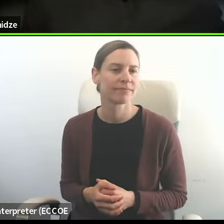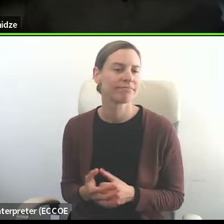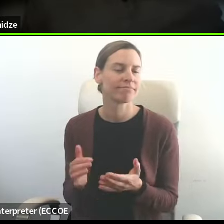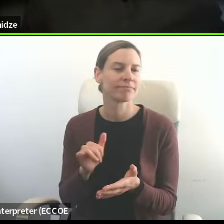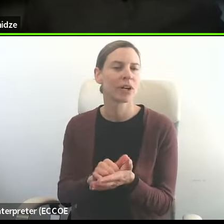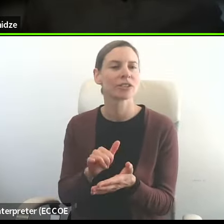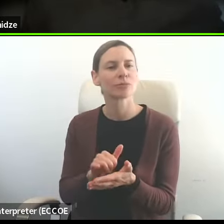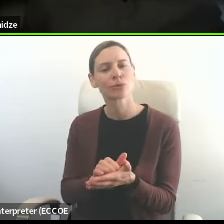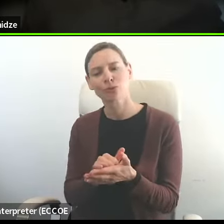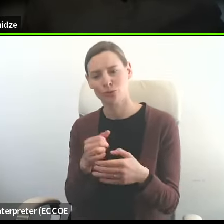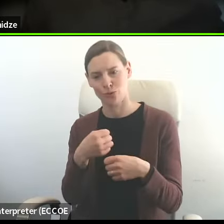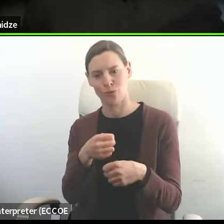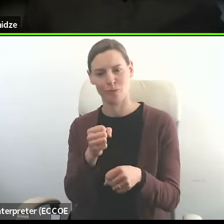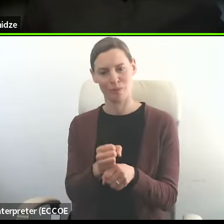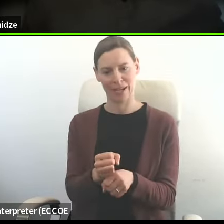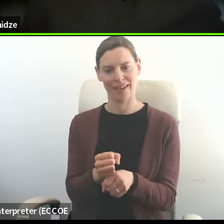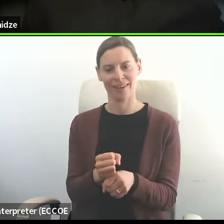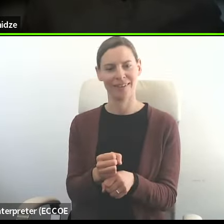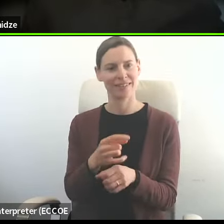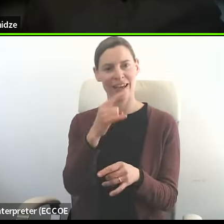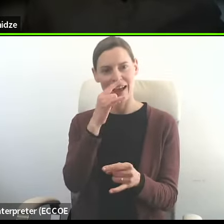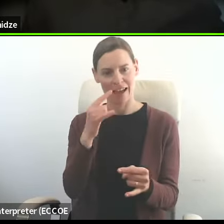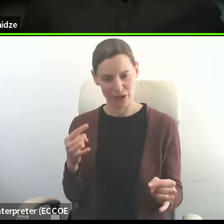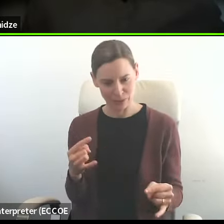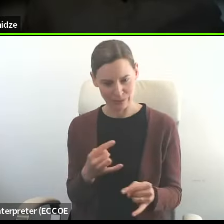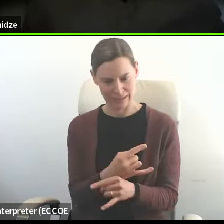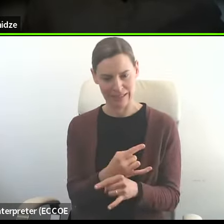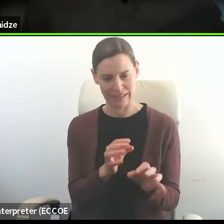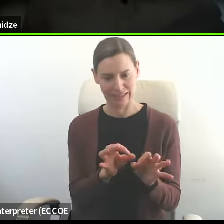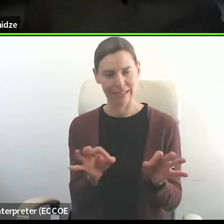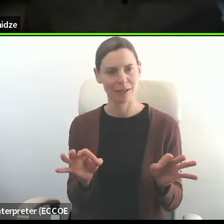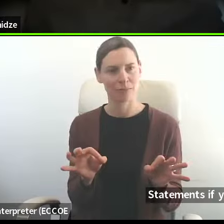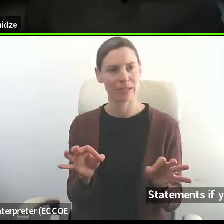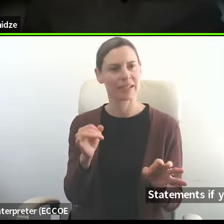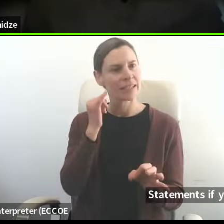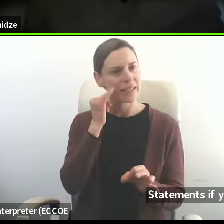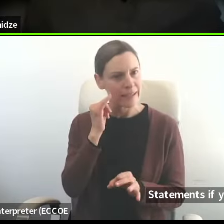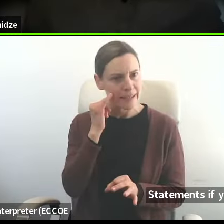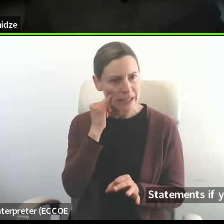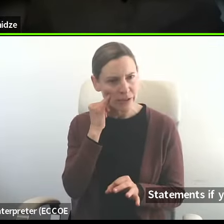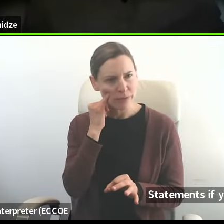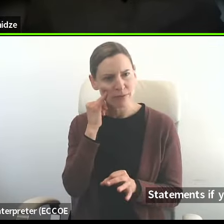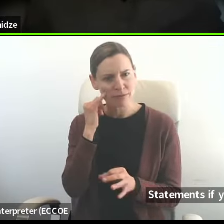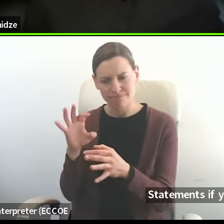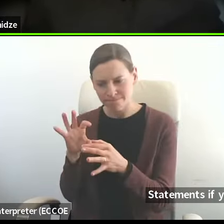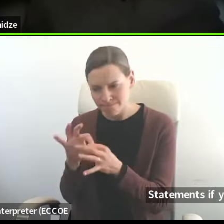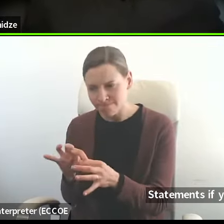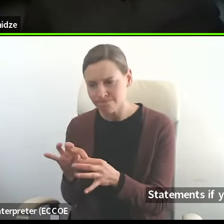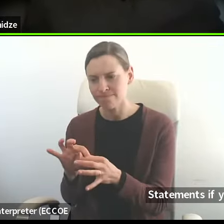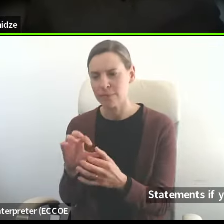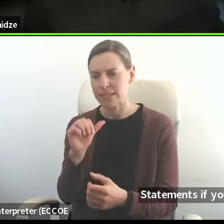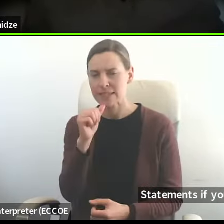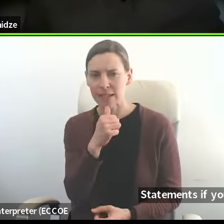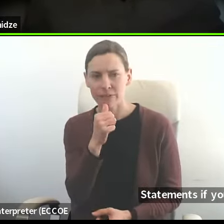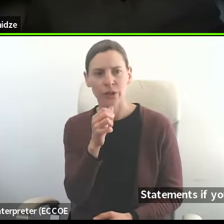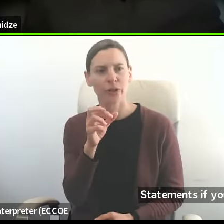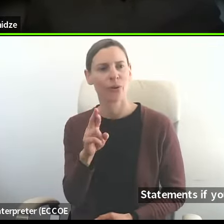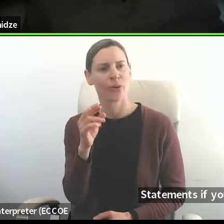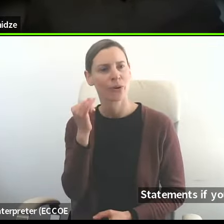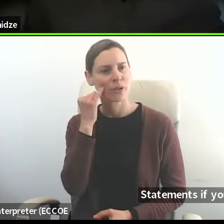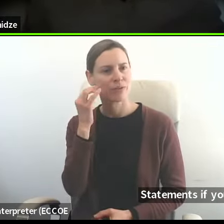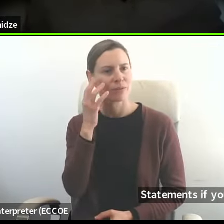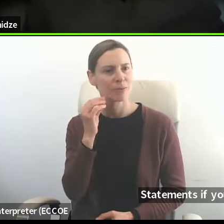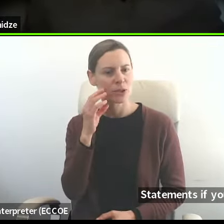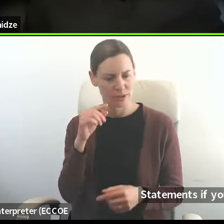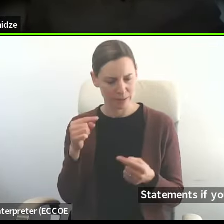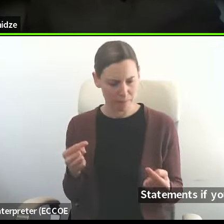statements if you're inside of the situation suffering, or you have pain and you can't control a